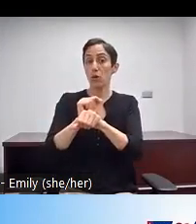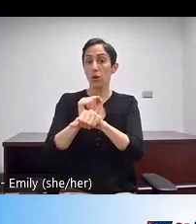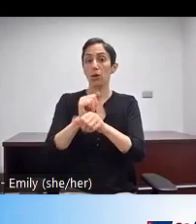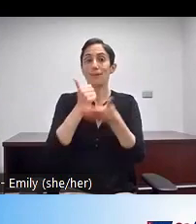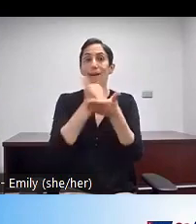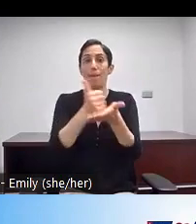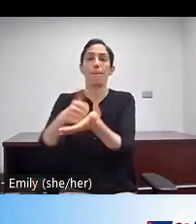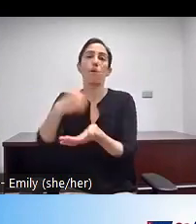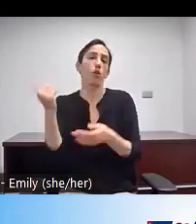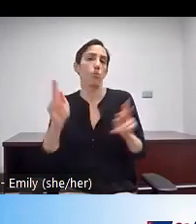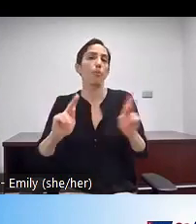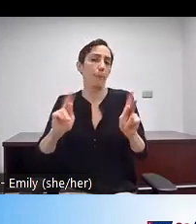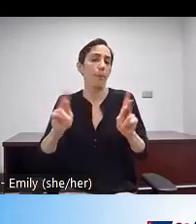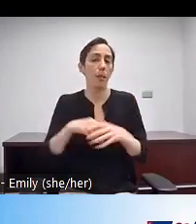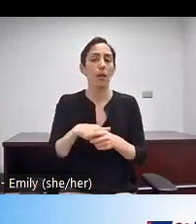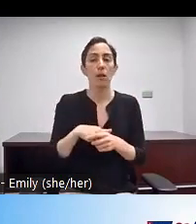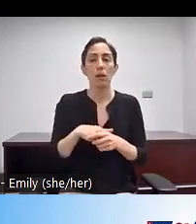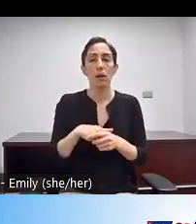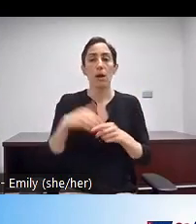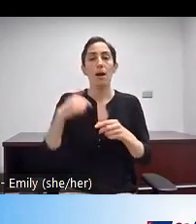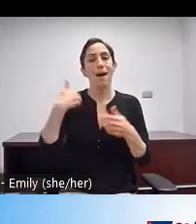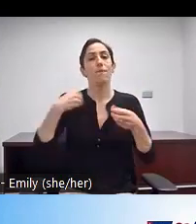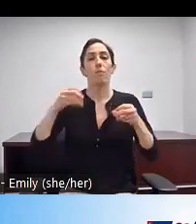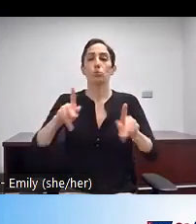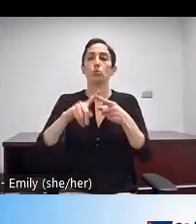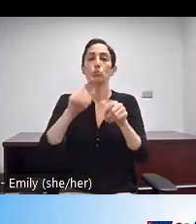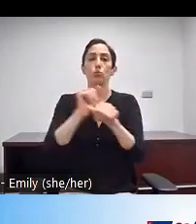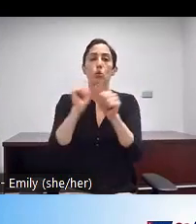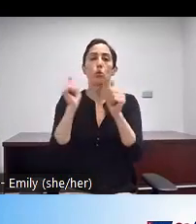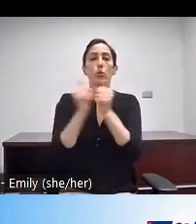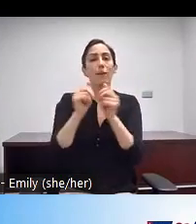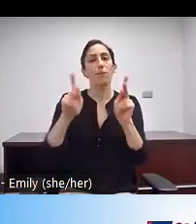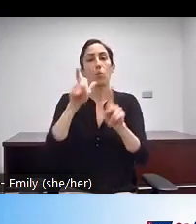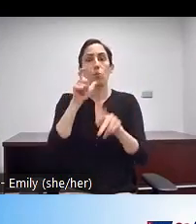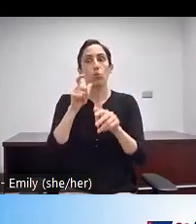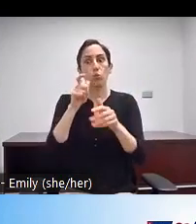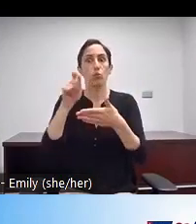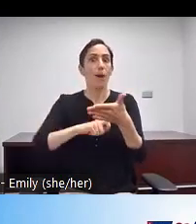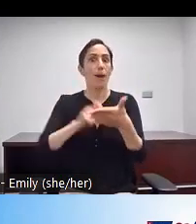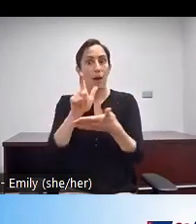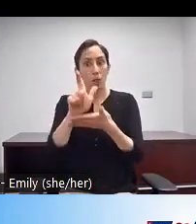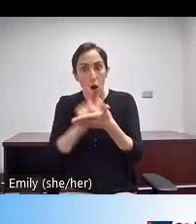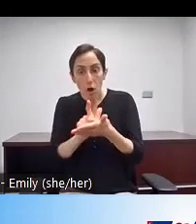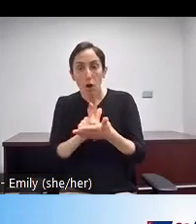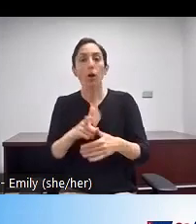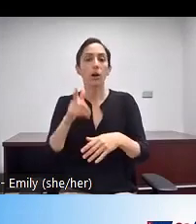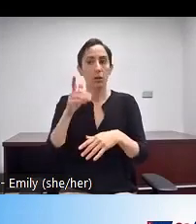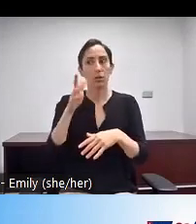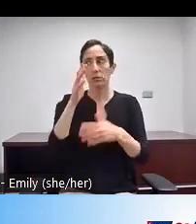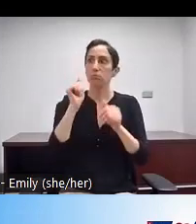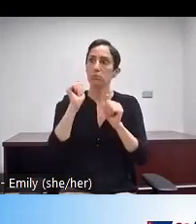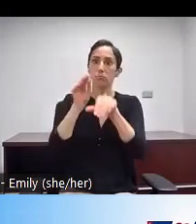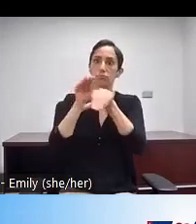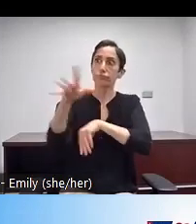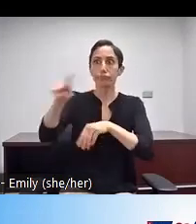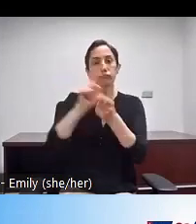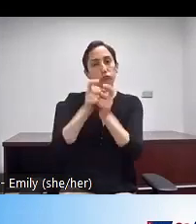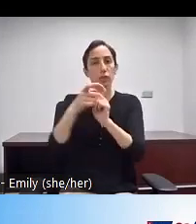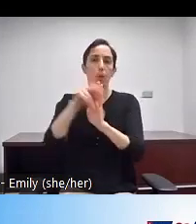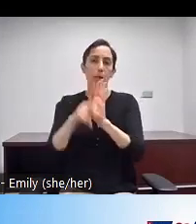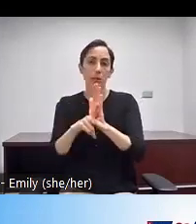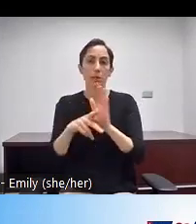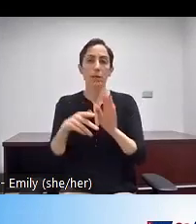there. I have the opportunity to work with lawmakers that will change our policies. I'm really working on